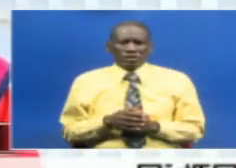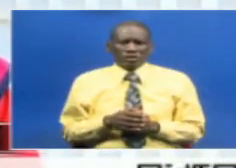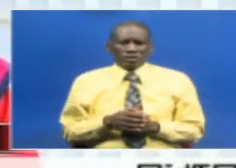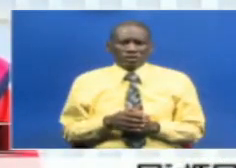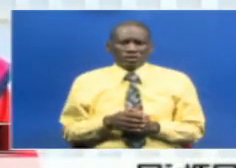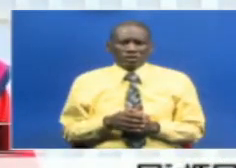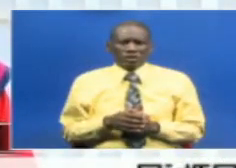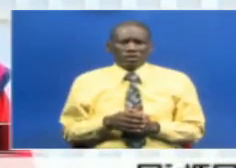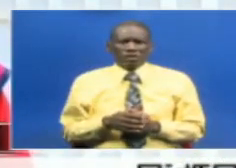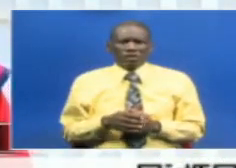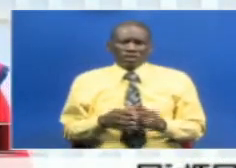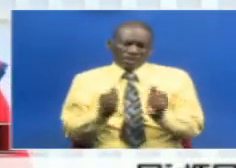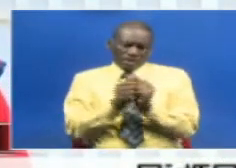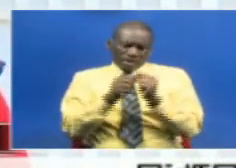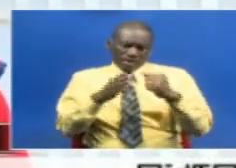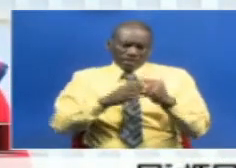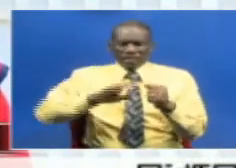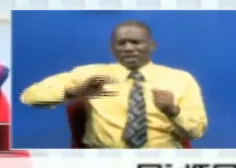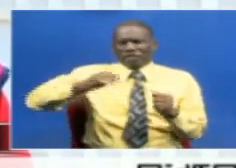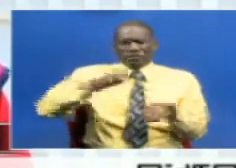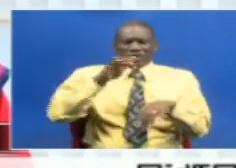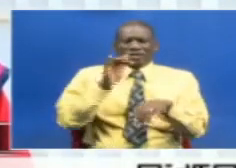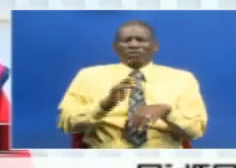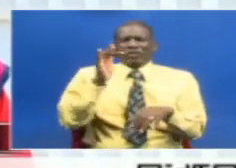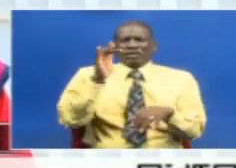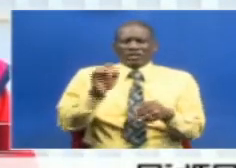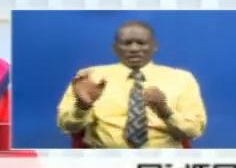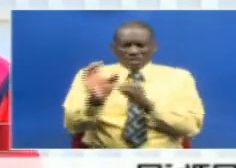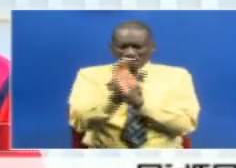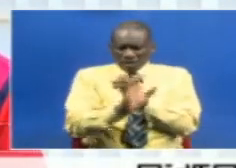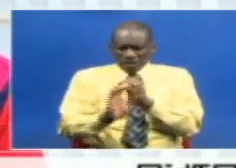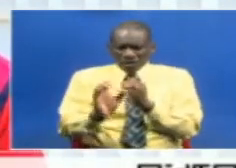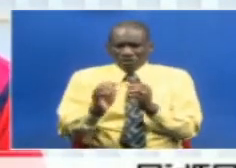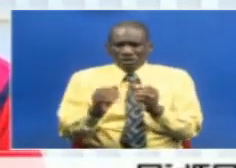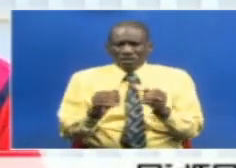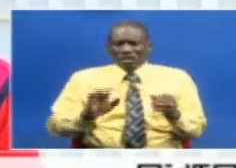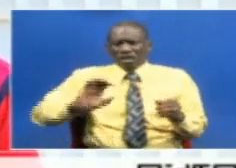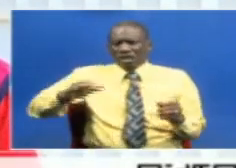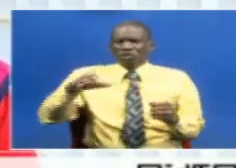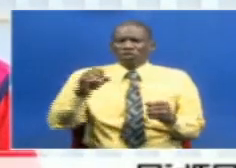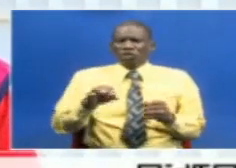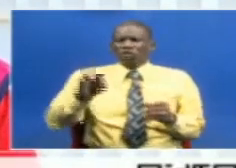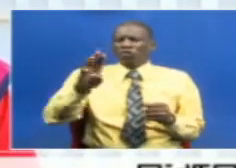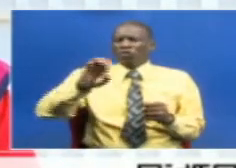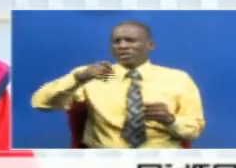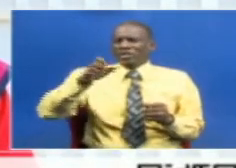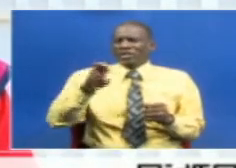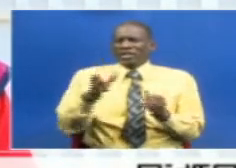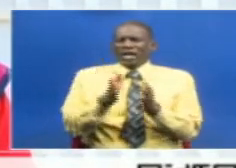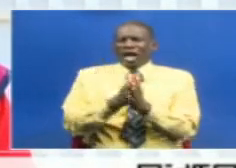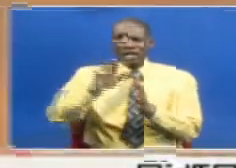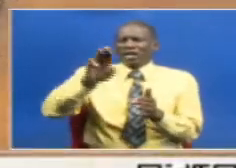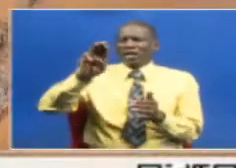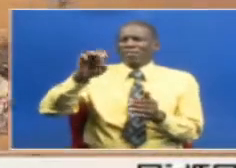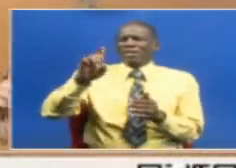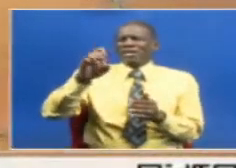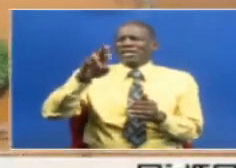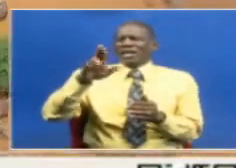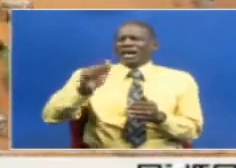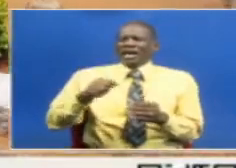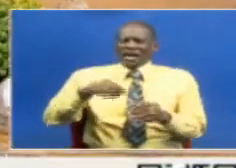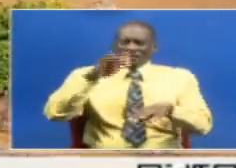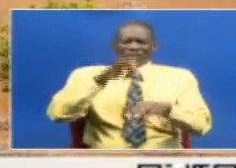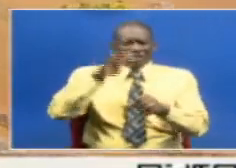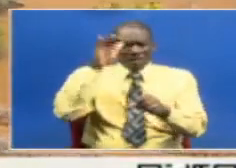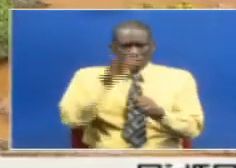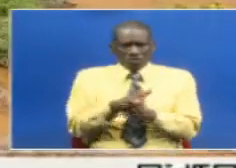While 19 counties are affected in the entire country, the counties of Wajir and Mandera are the most affected. A number of